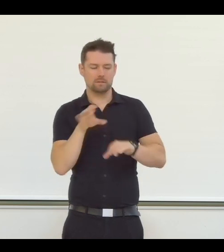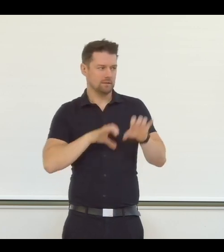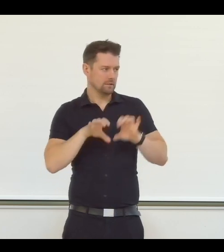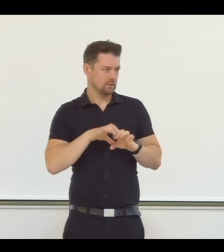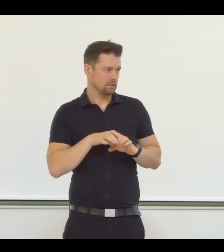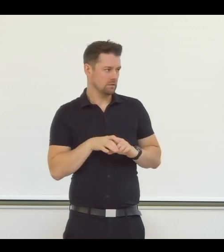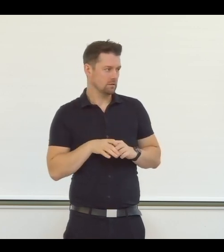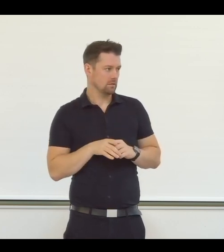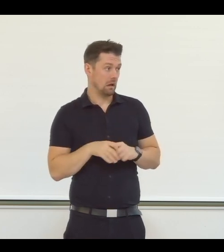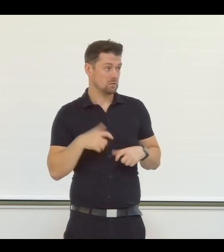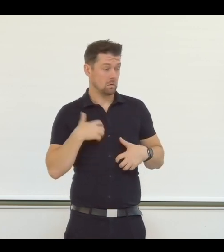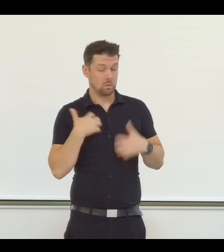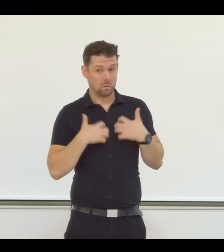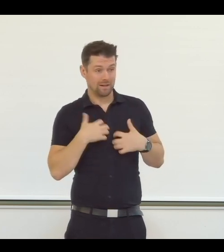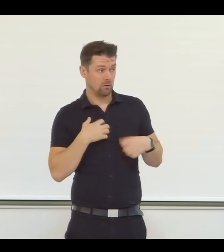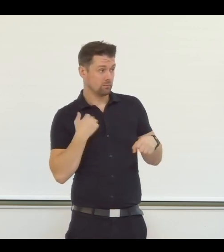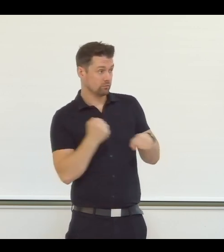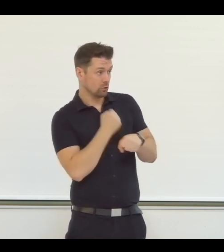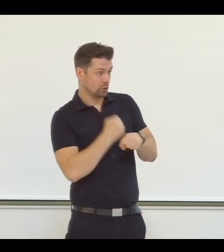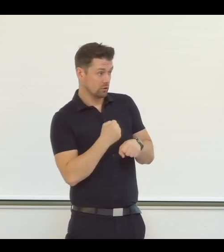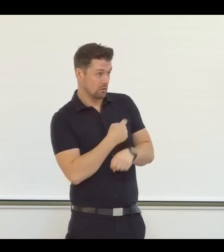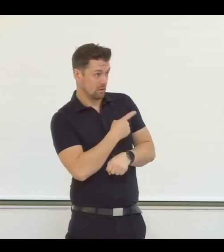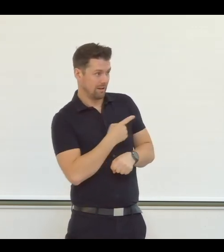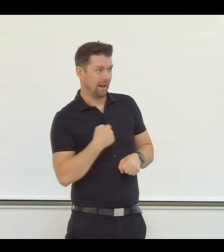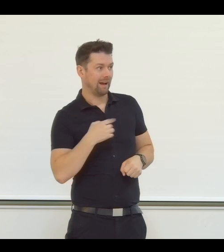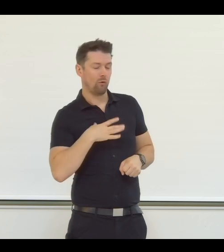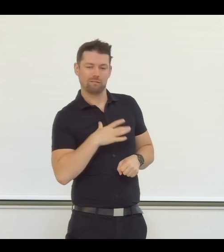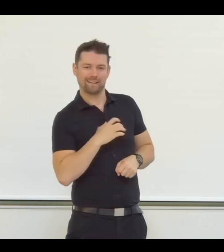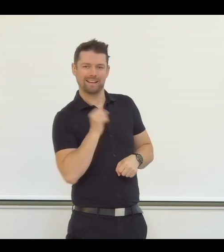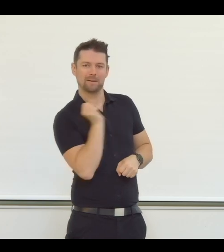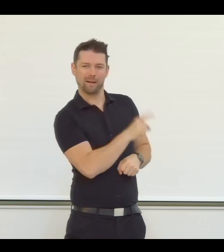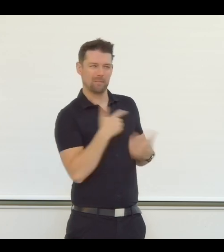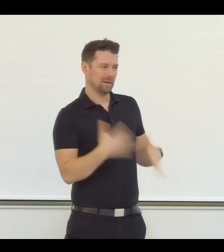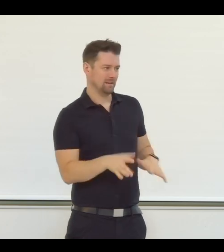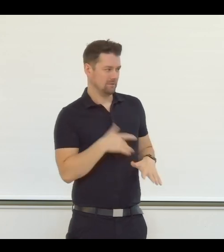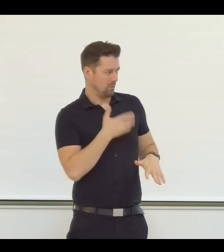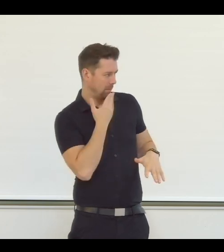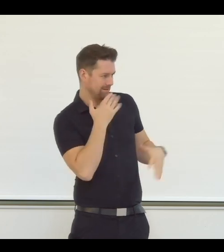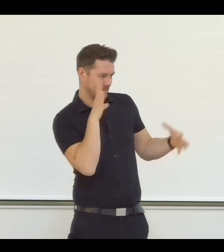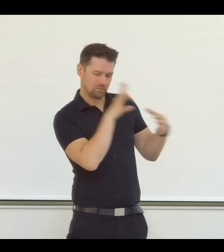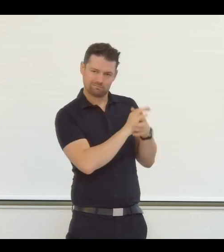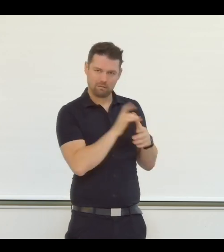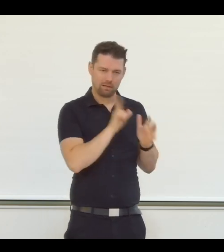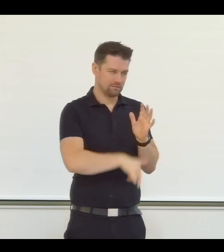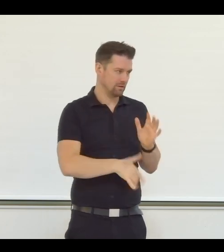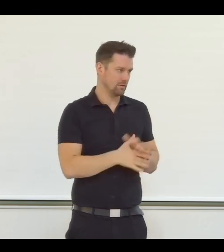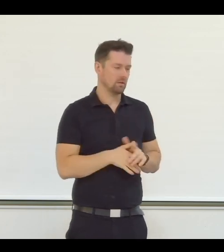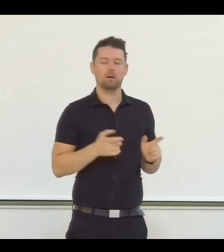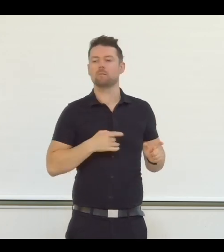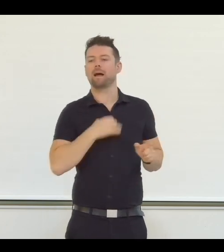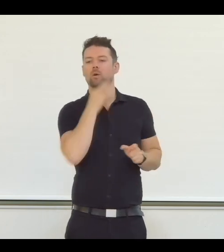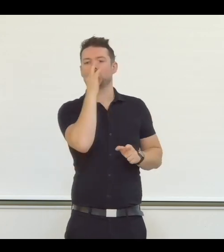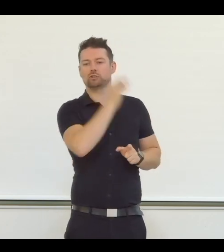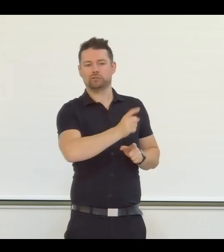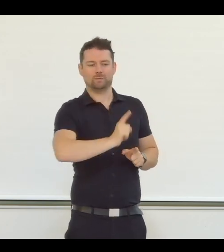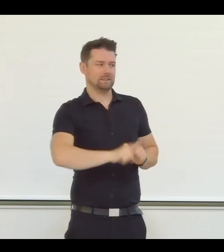be interested in the production facility, and I've already sent you an email, so we could get in touch later. And the questions that I have